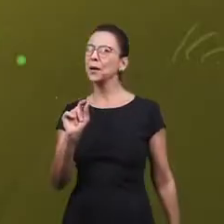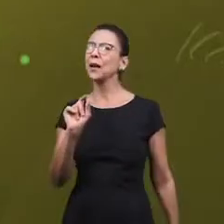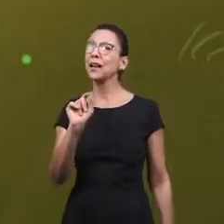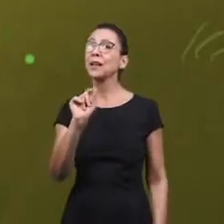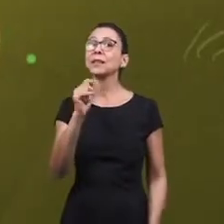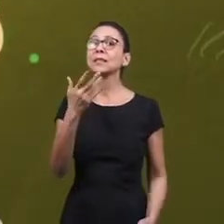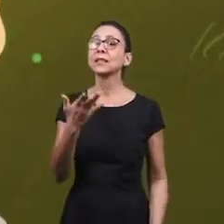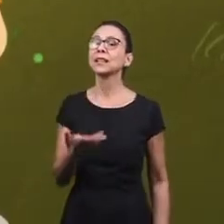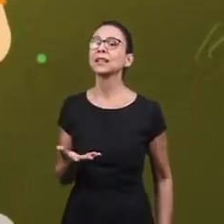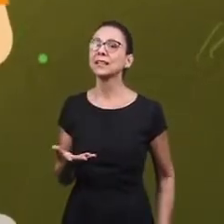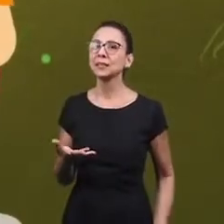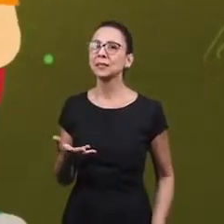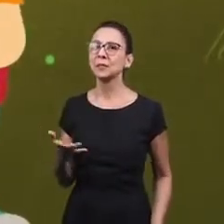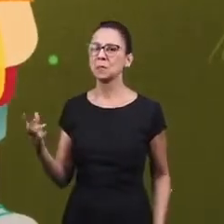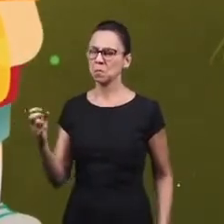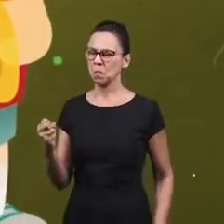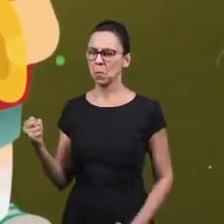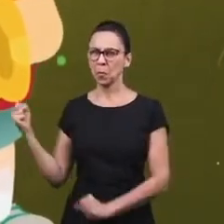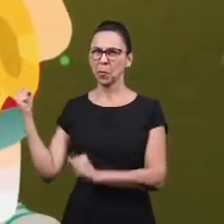Jesus is